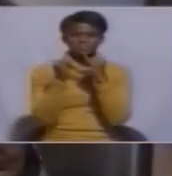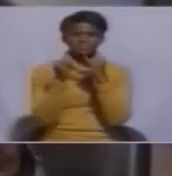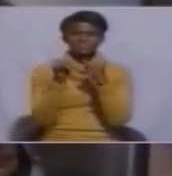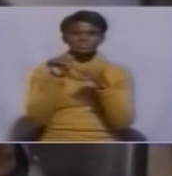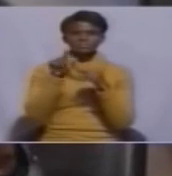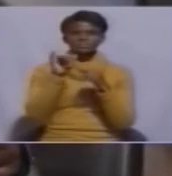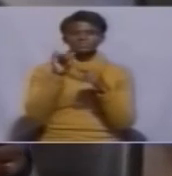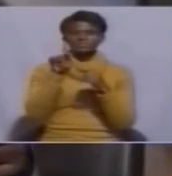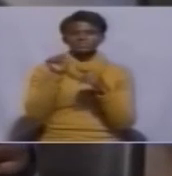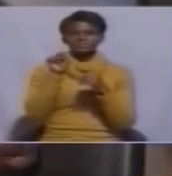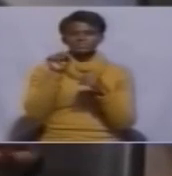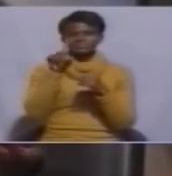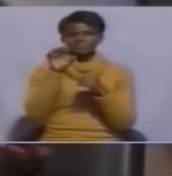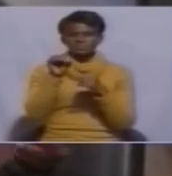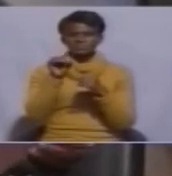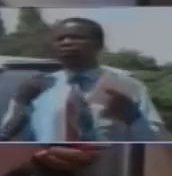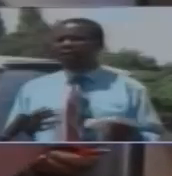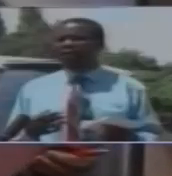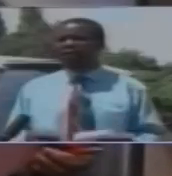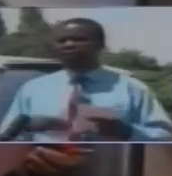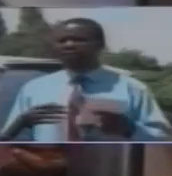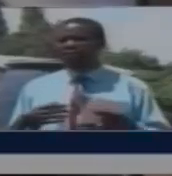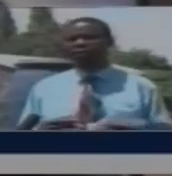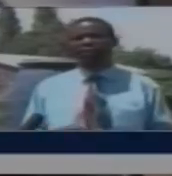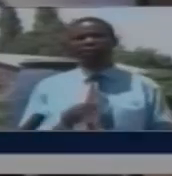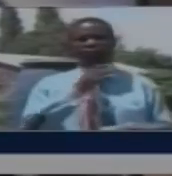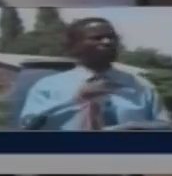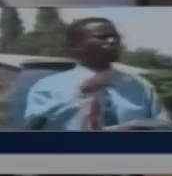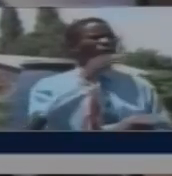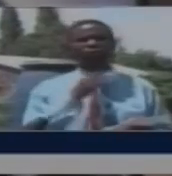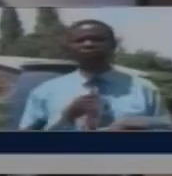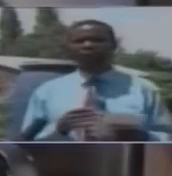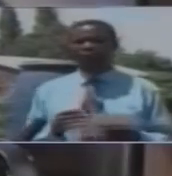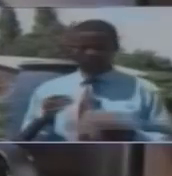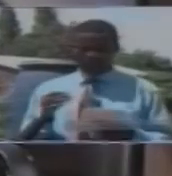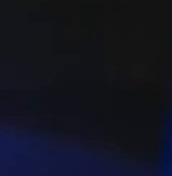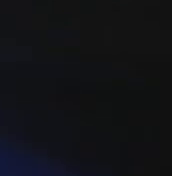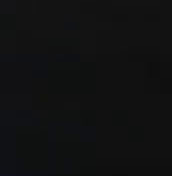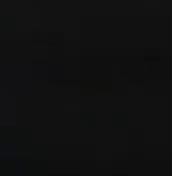Likando Kalaluka, State Counsel, the Attorney General. Till next week at the same time, pleasant viewing.